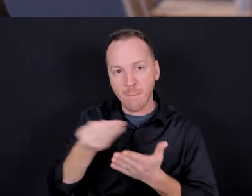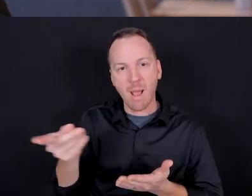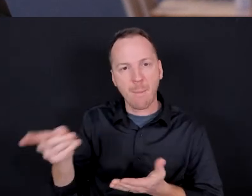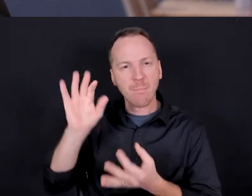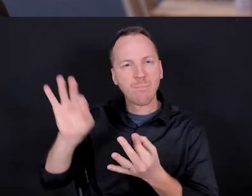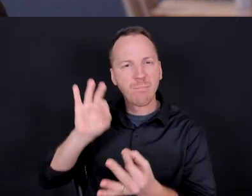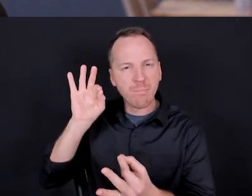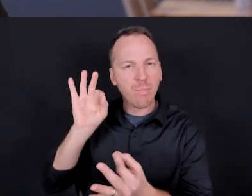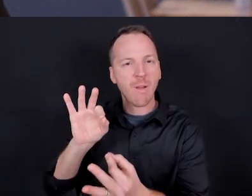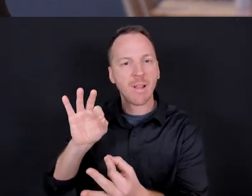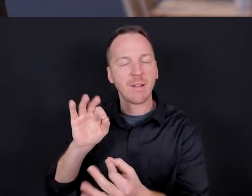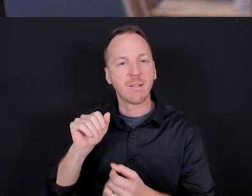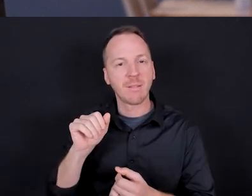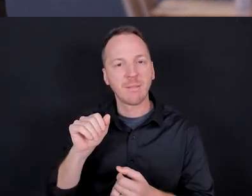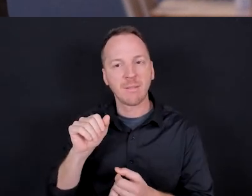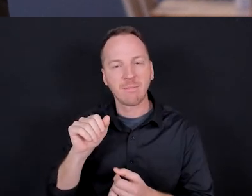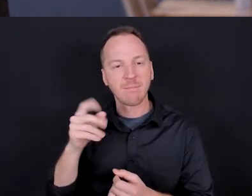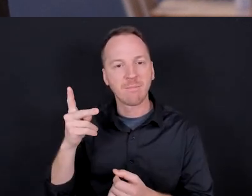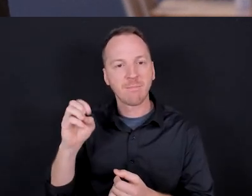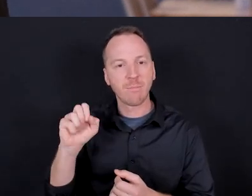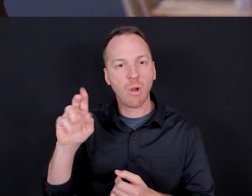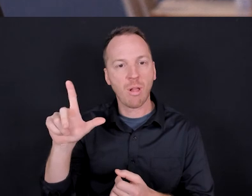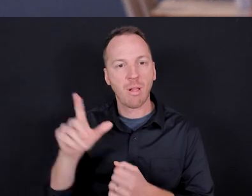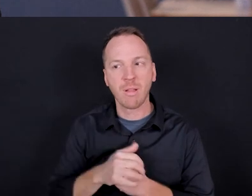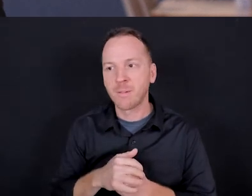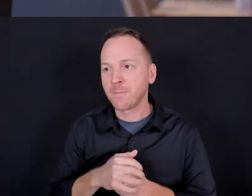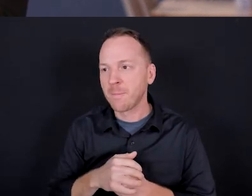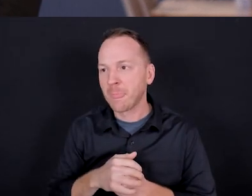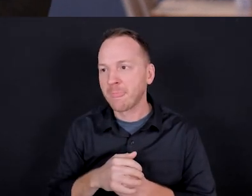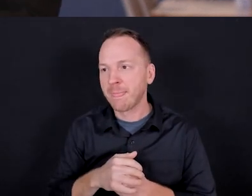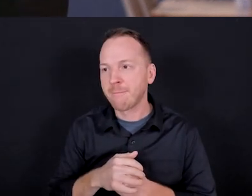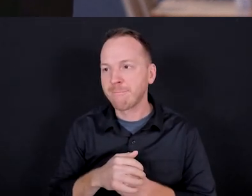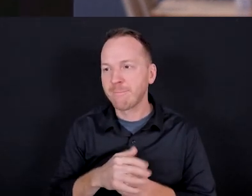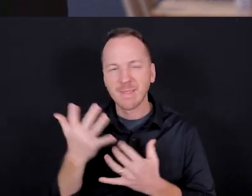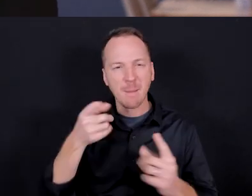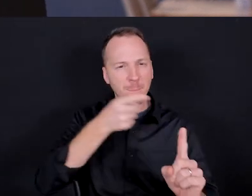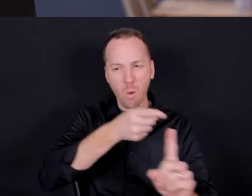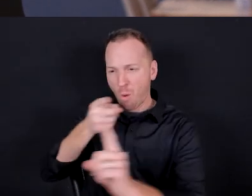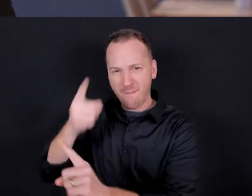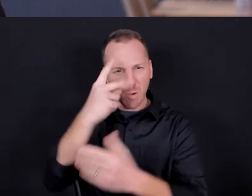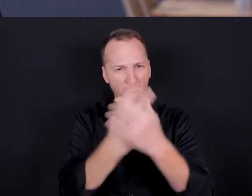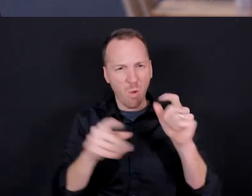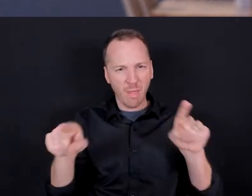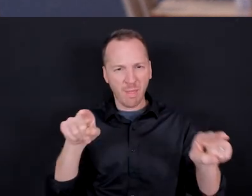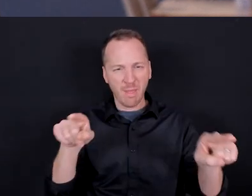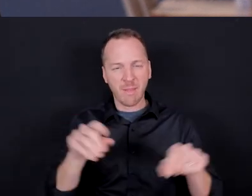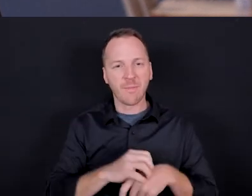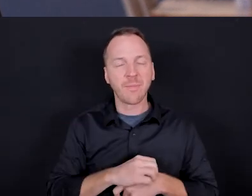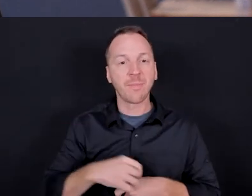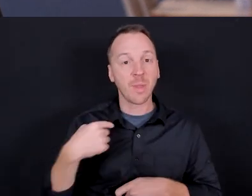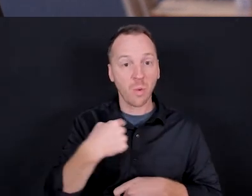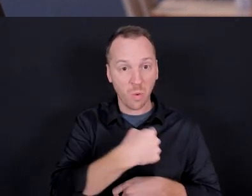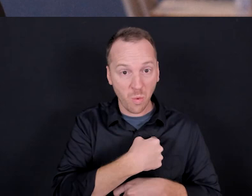perfect prized pearl. The point to both of these stories is that we